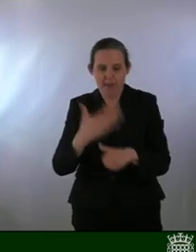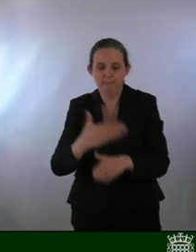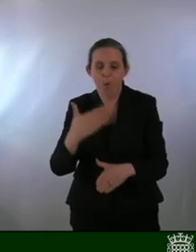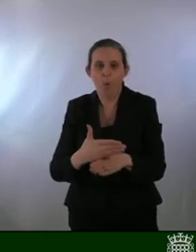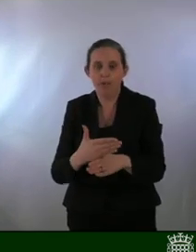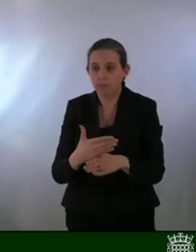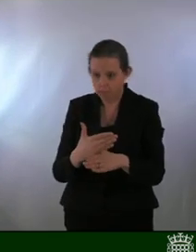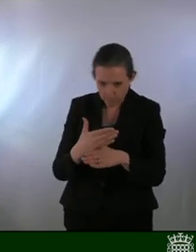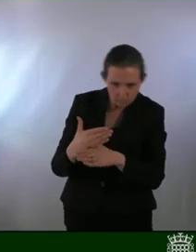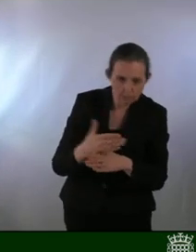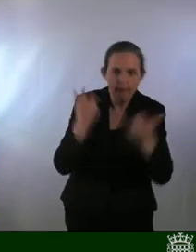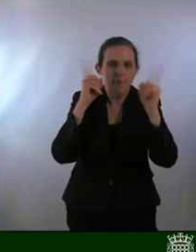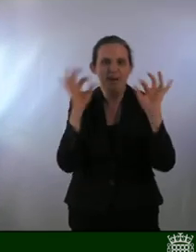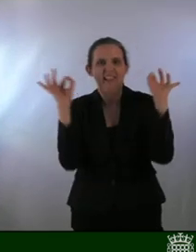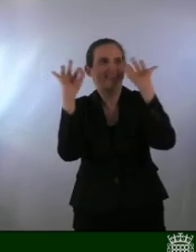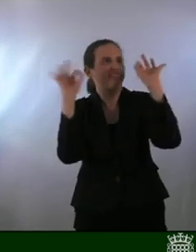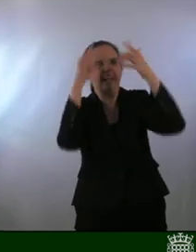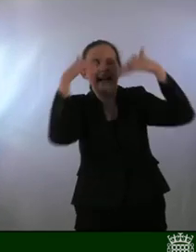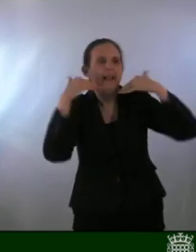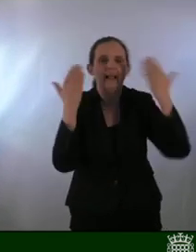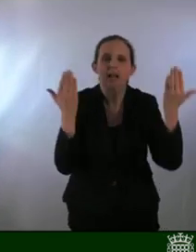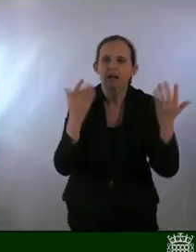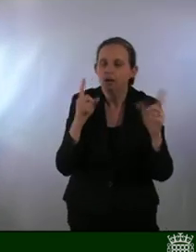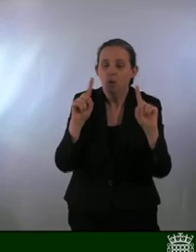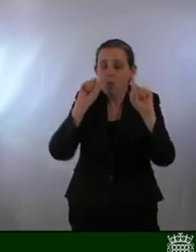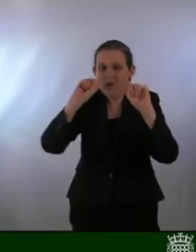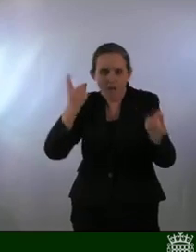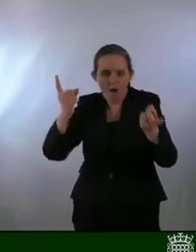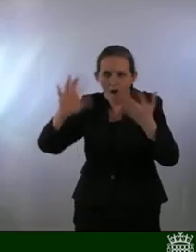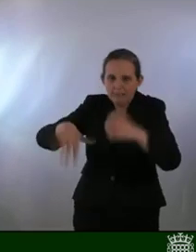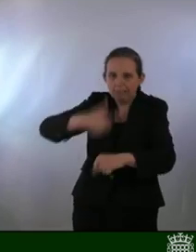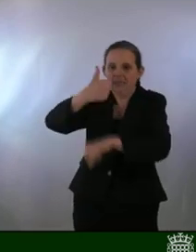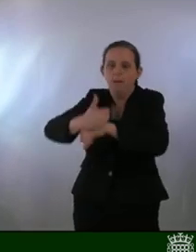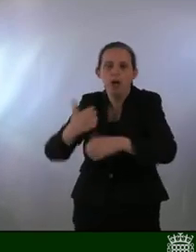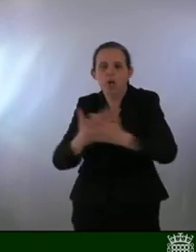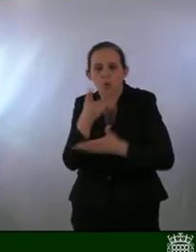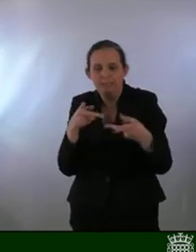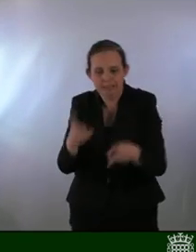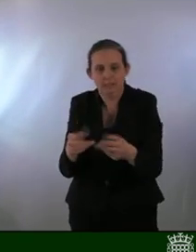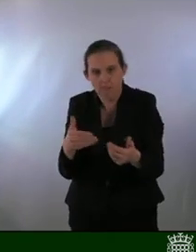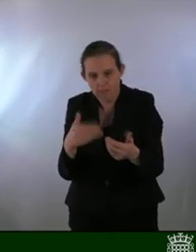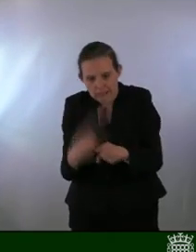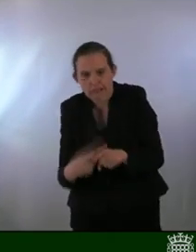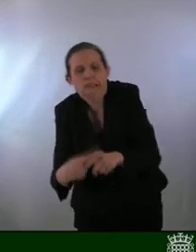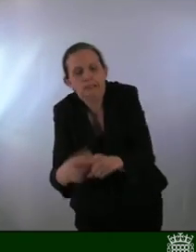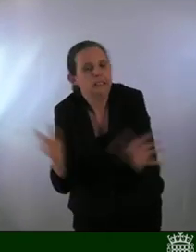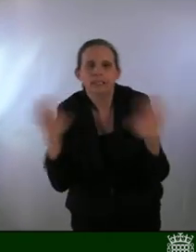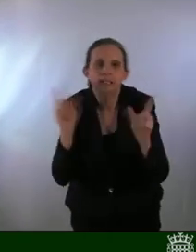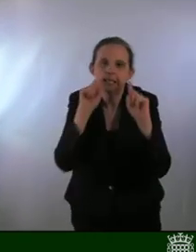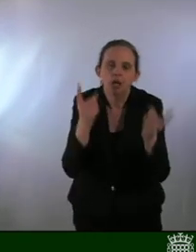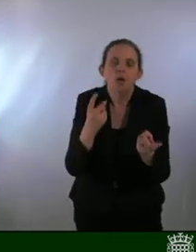no employer, and we cannot put in place, in the time that is necessary, a whole new system. We need to make sure that people